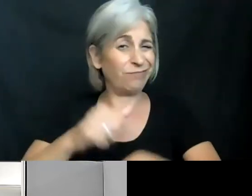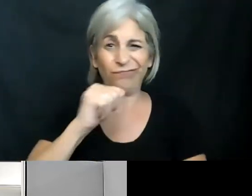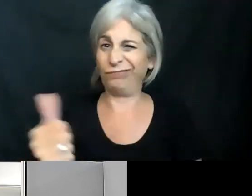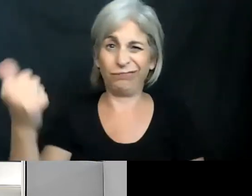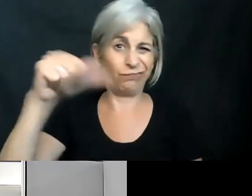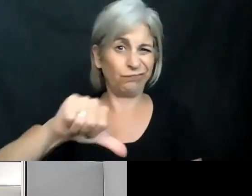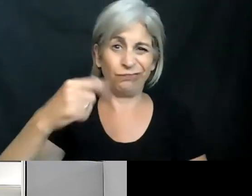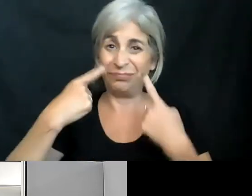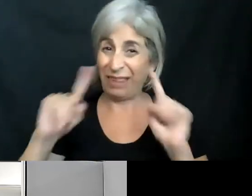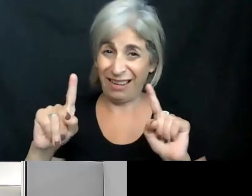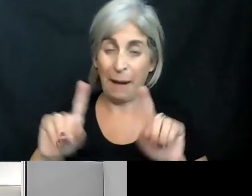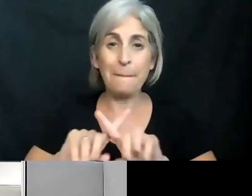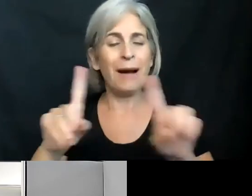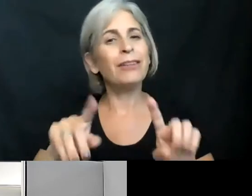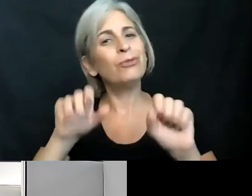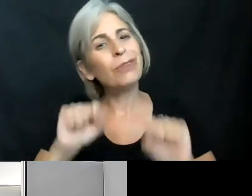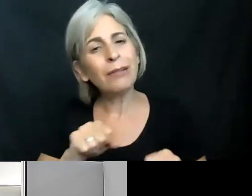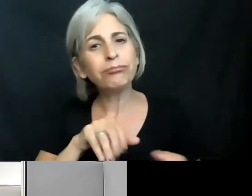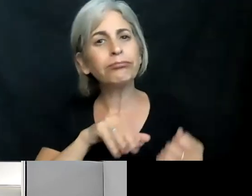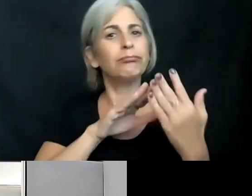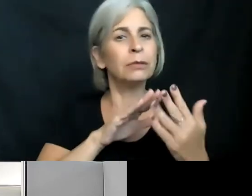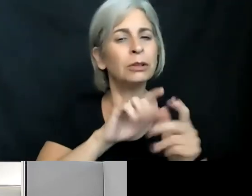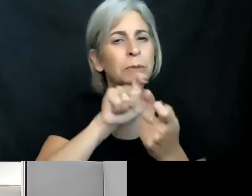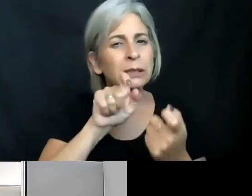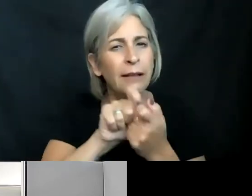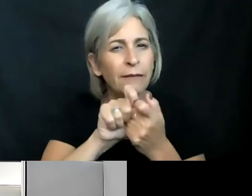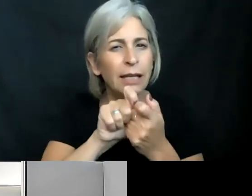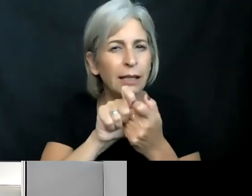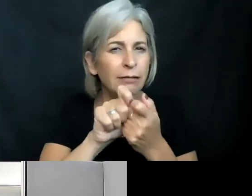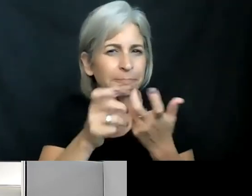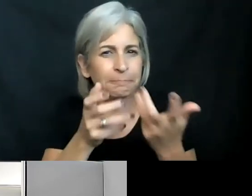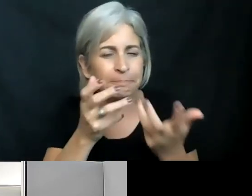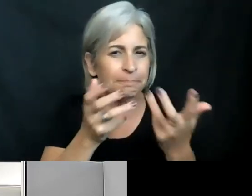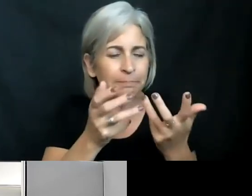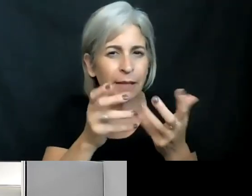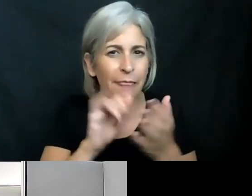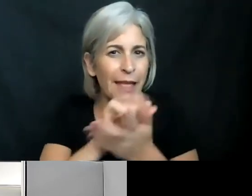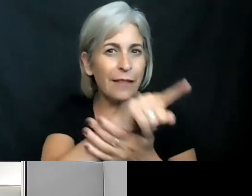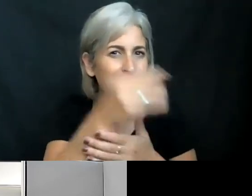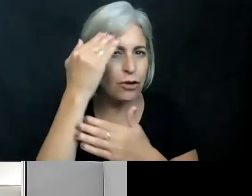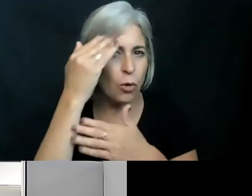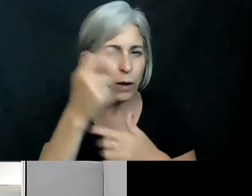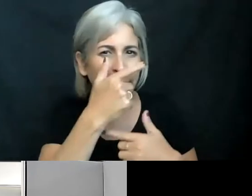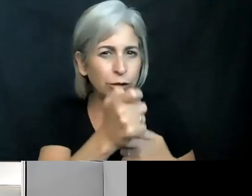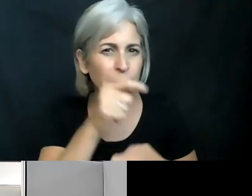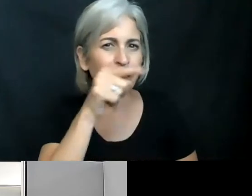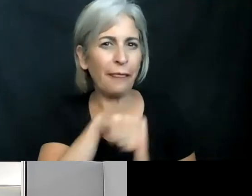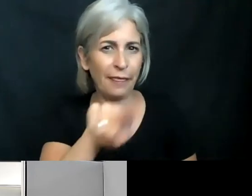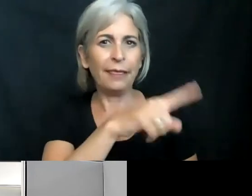But you can just try to appeal to, to certain aspects that you know, that they are interested in.